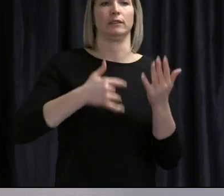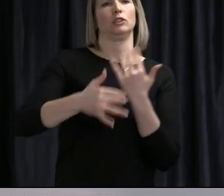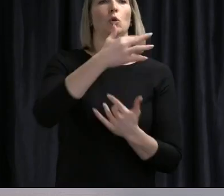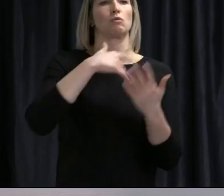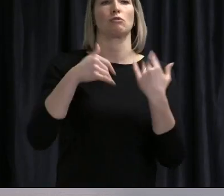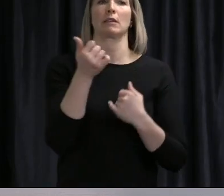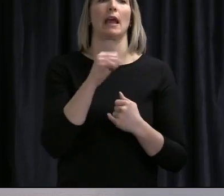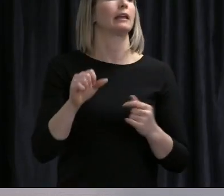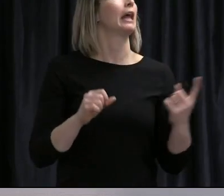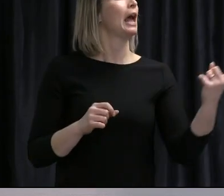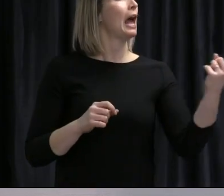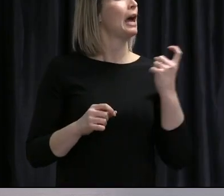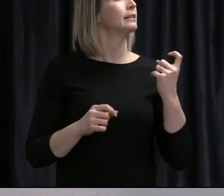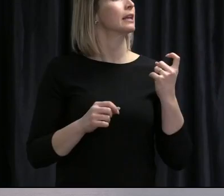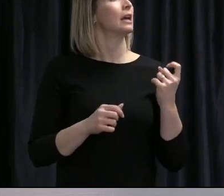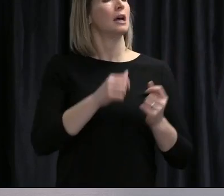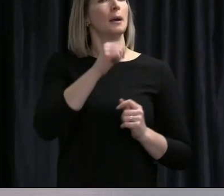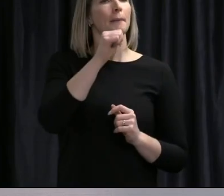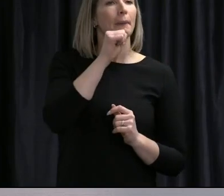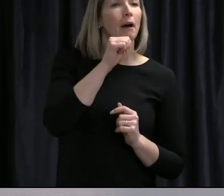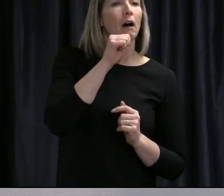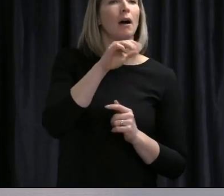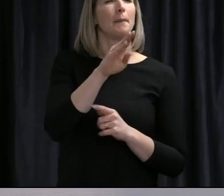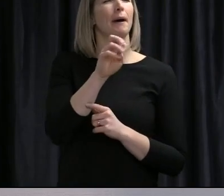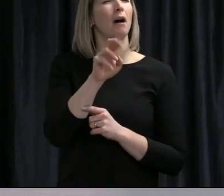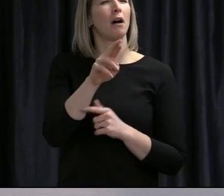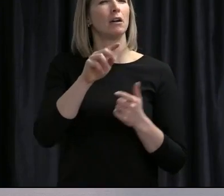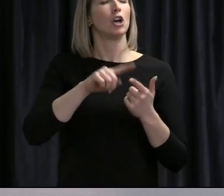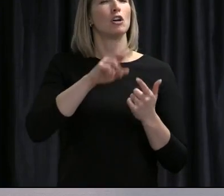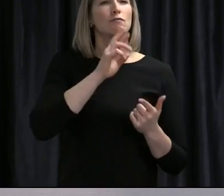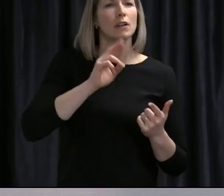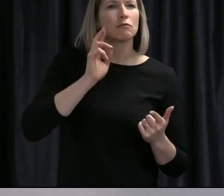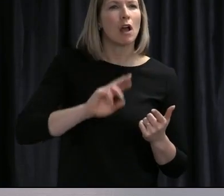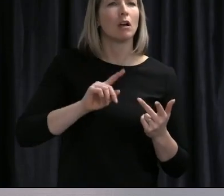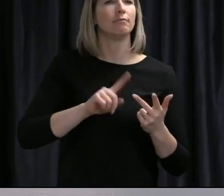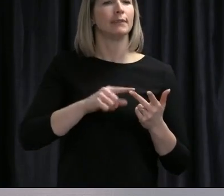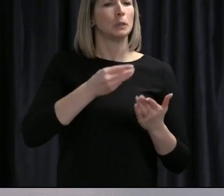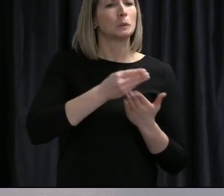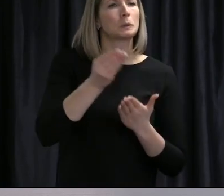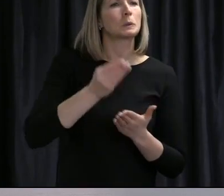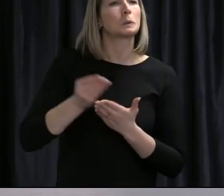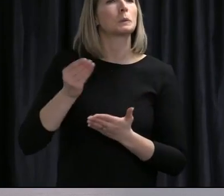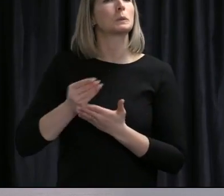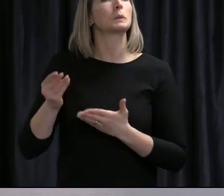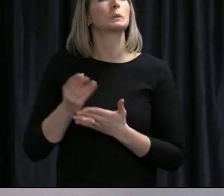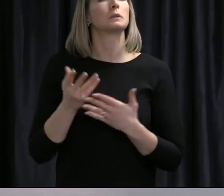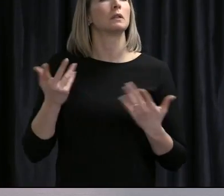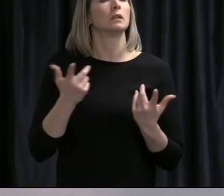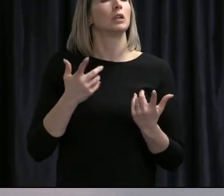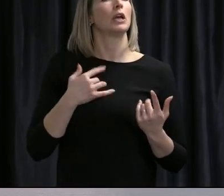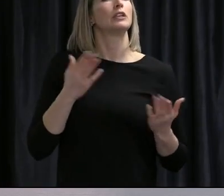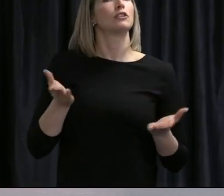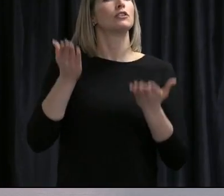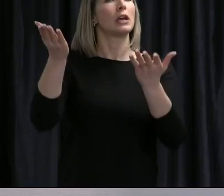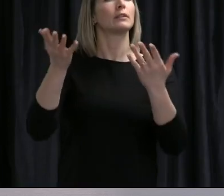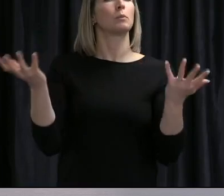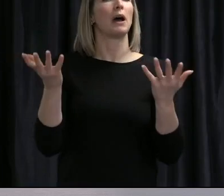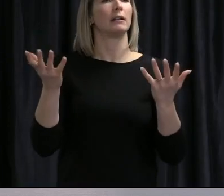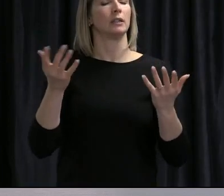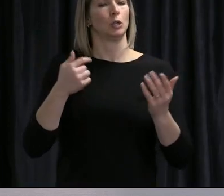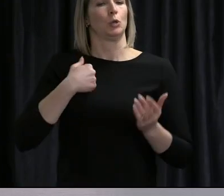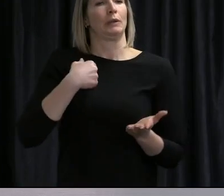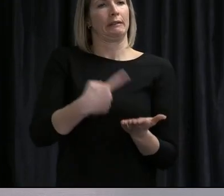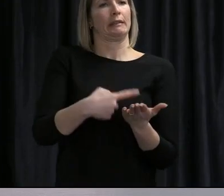regarding bars, restaurants, stores? Well, it's social distancing, and we're